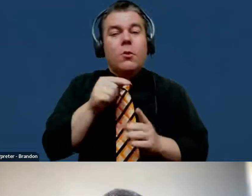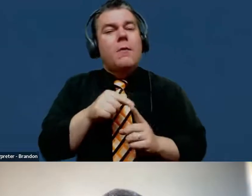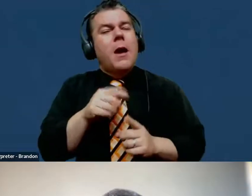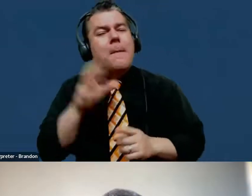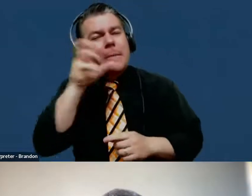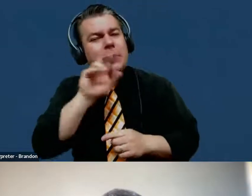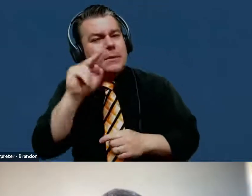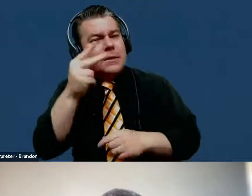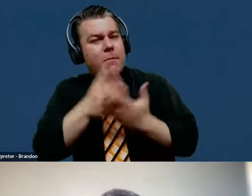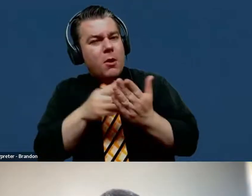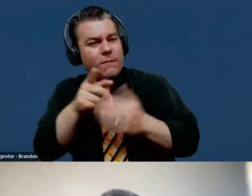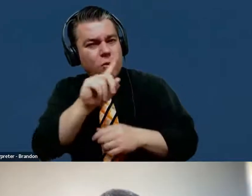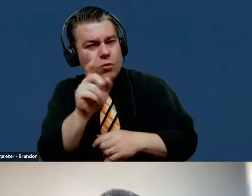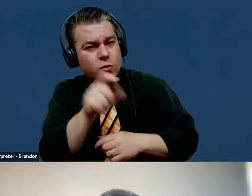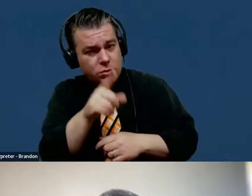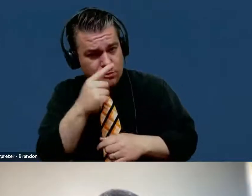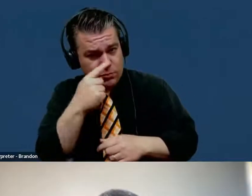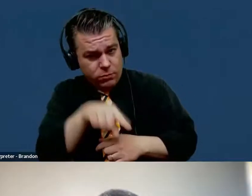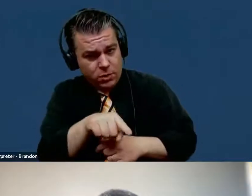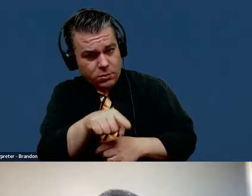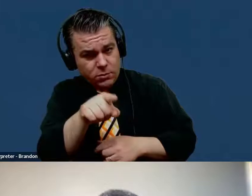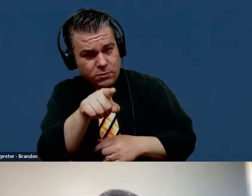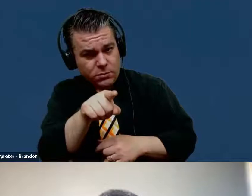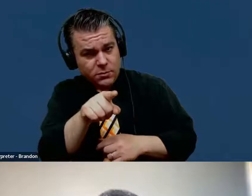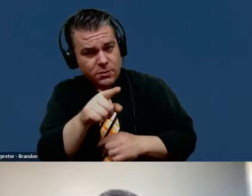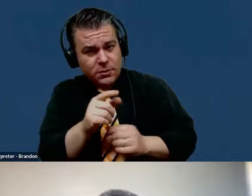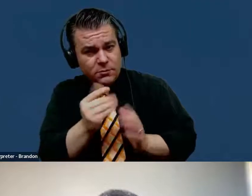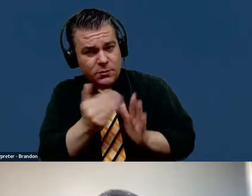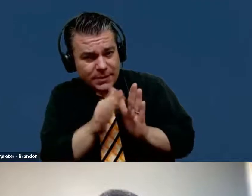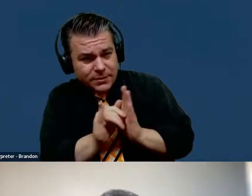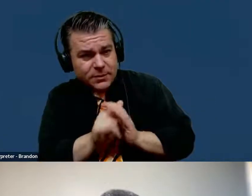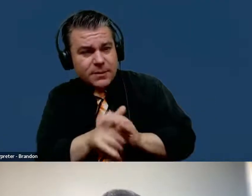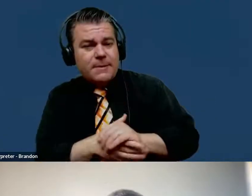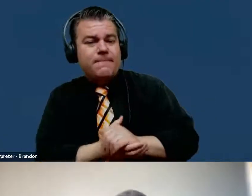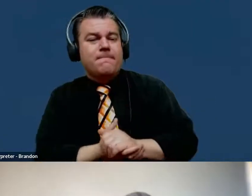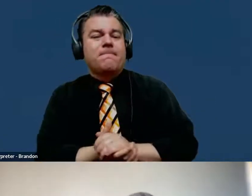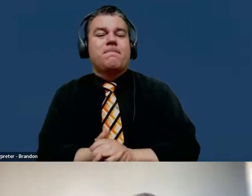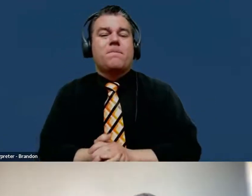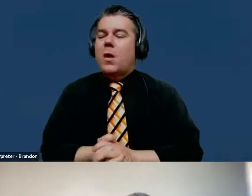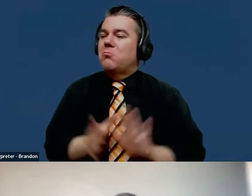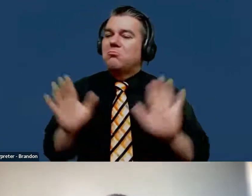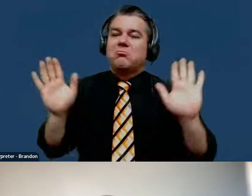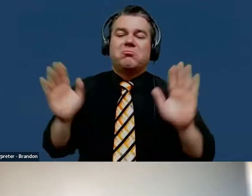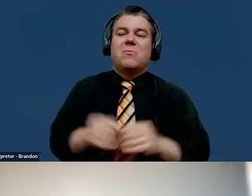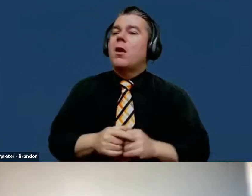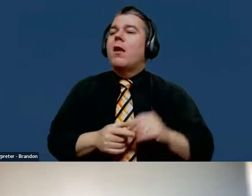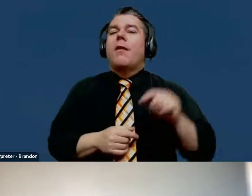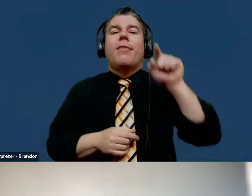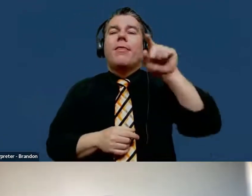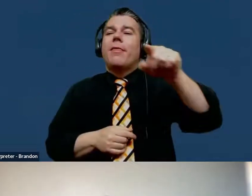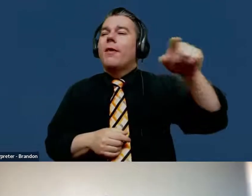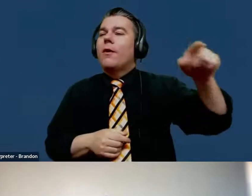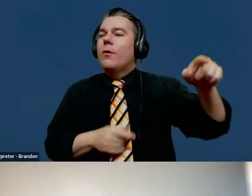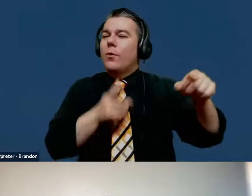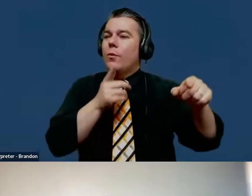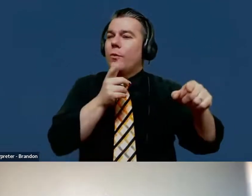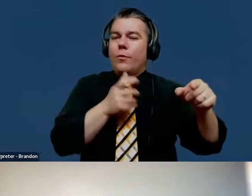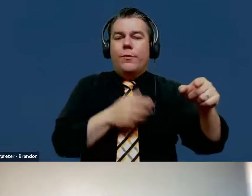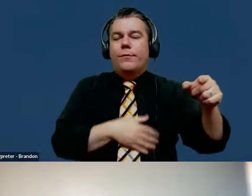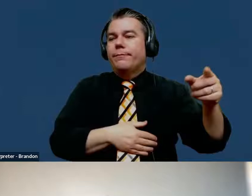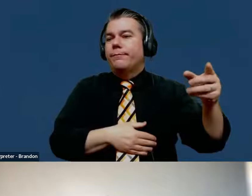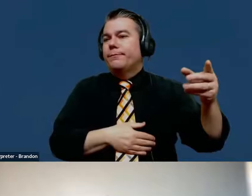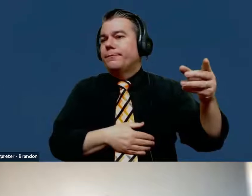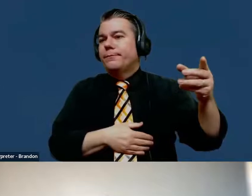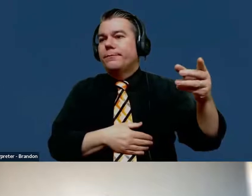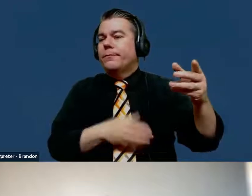of your question, Brittany. Did you mind repeating that one? Just kind of what is the kind of,